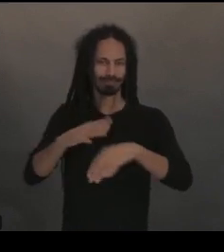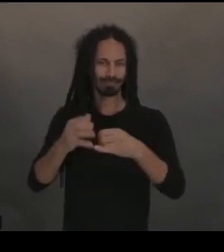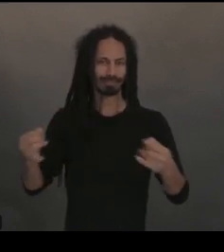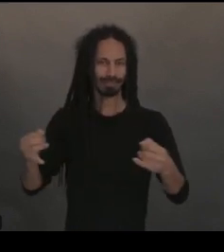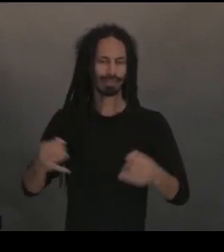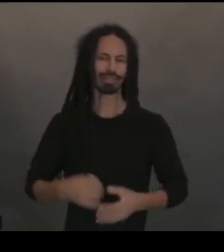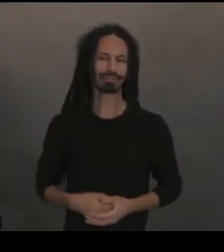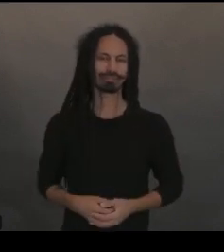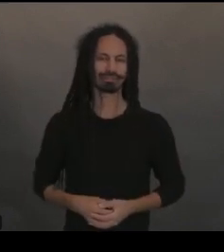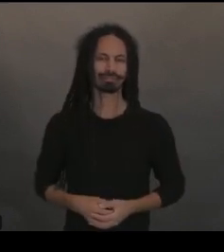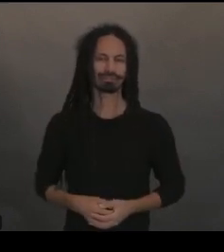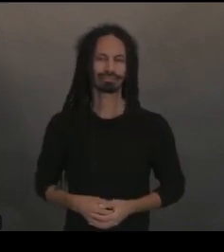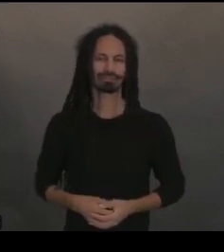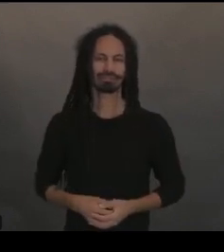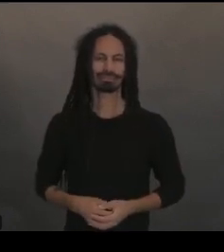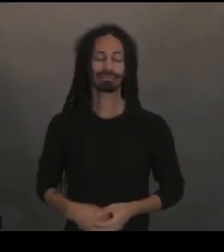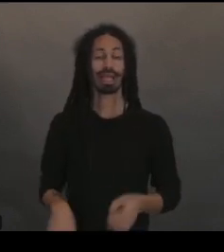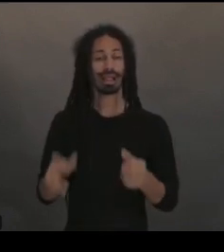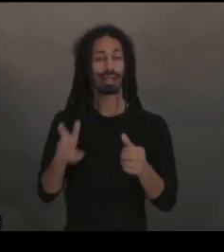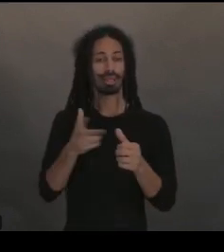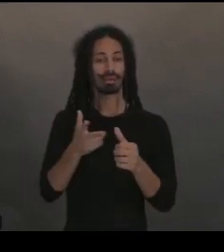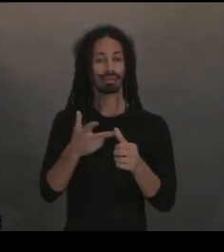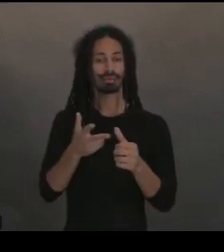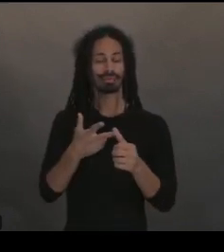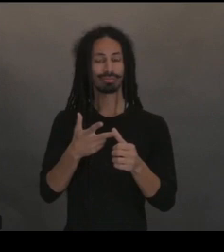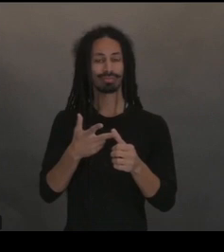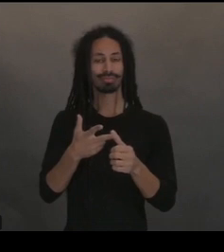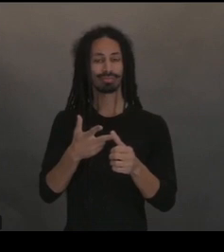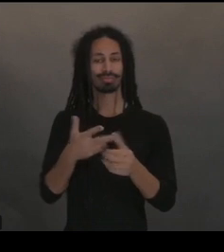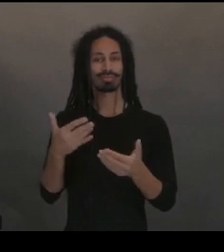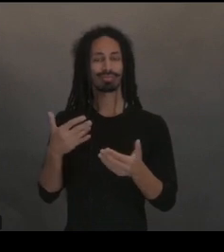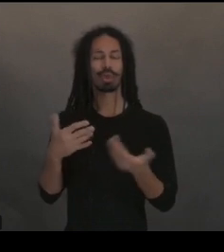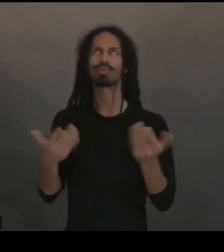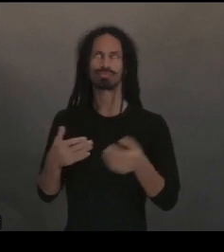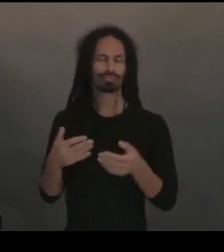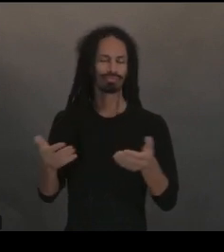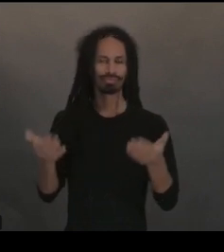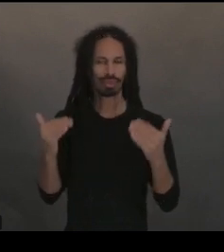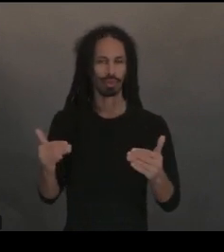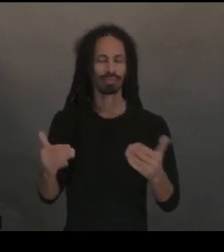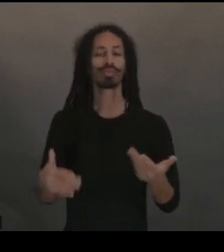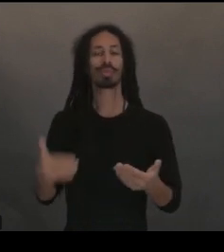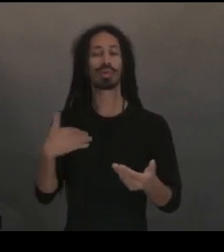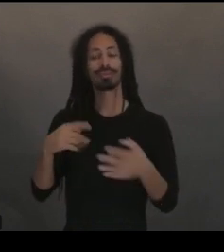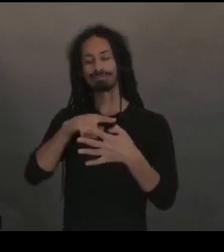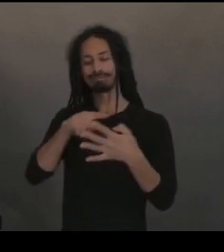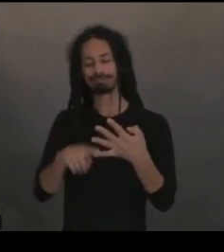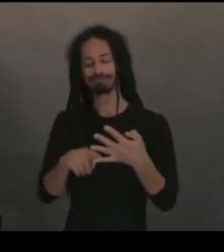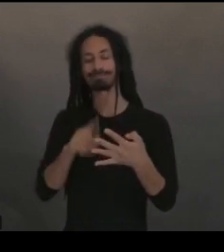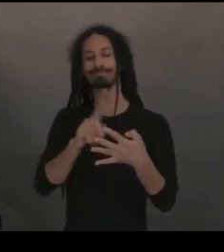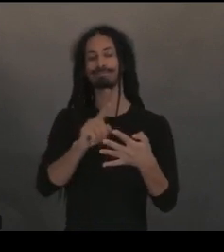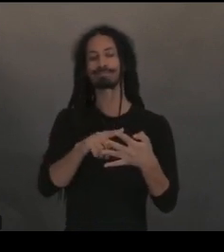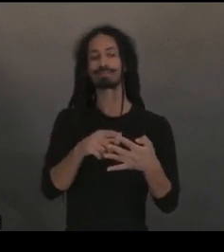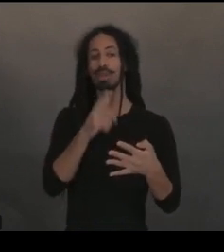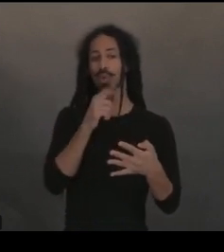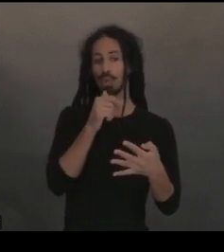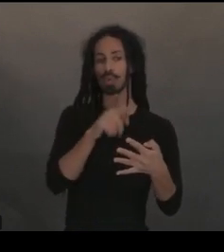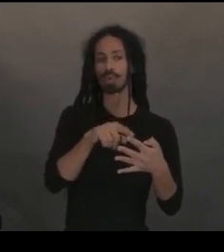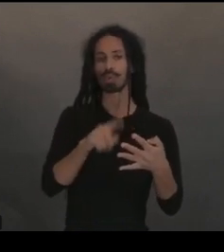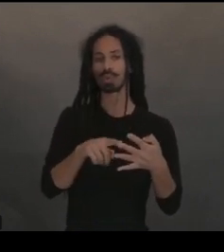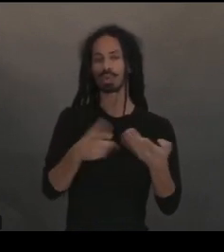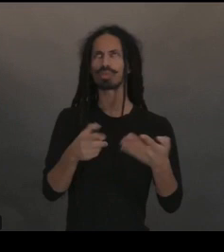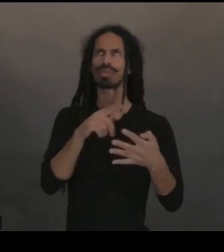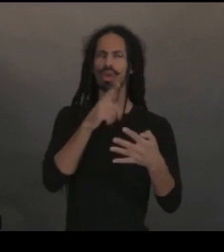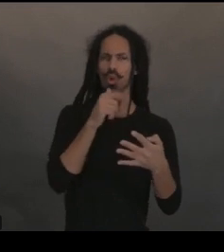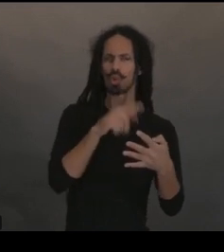So we have our 4 elements: the who, the what, the who,